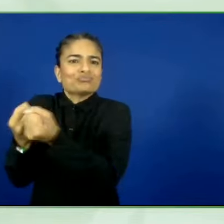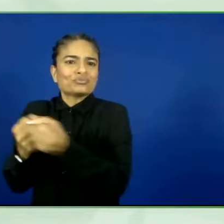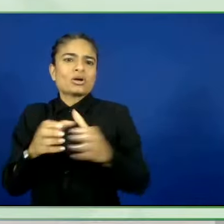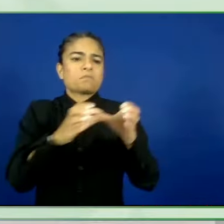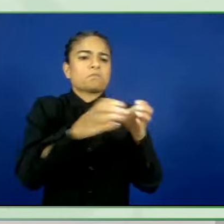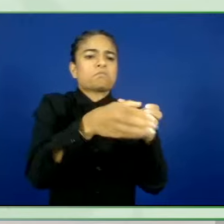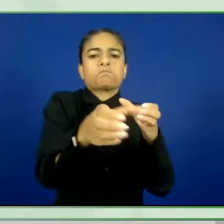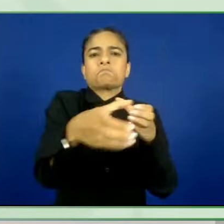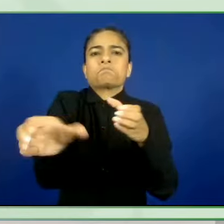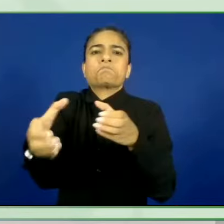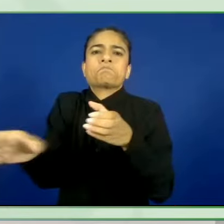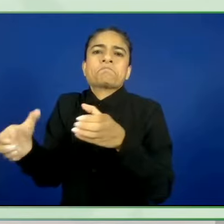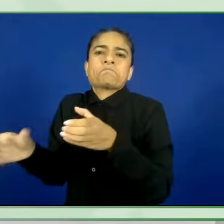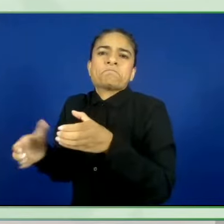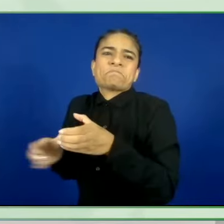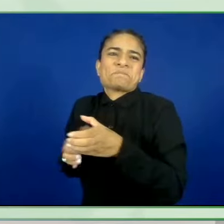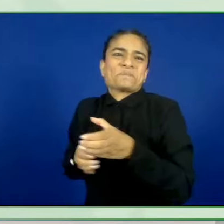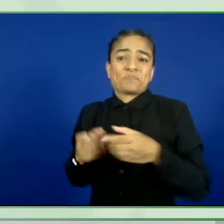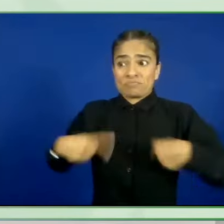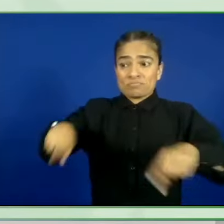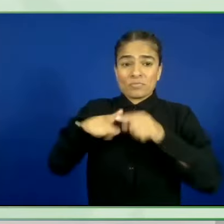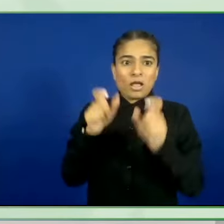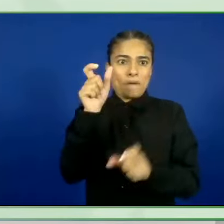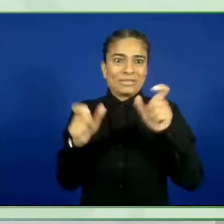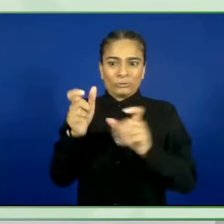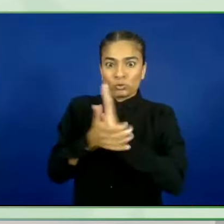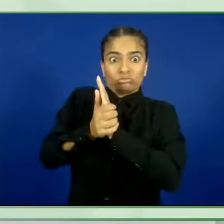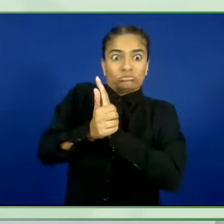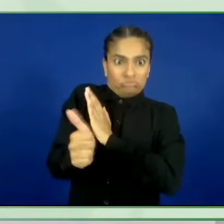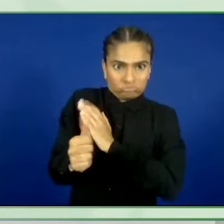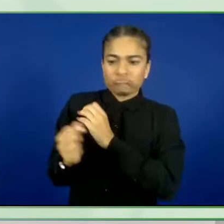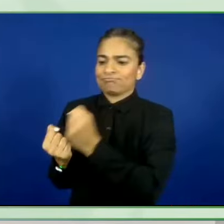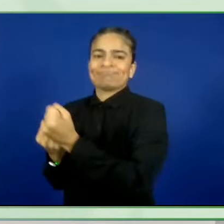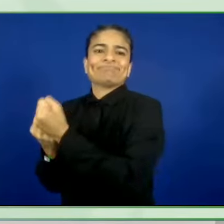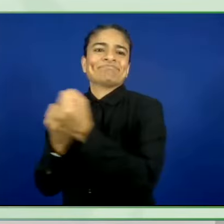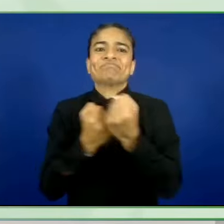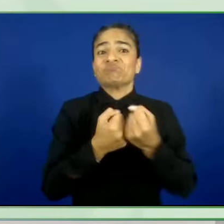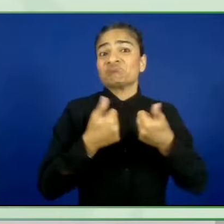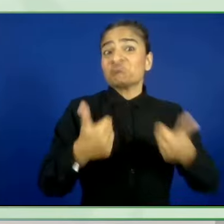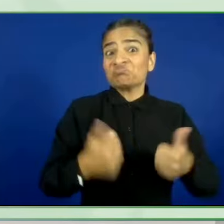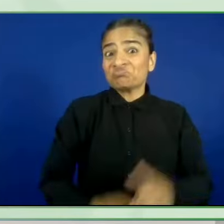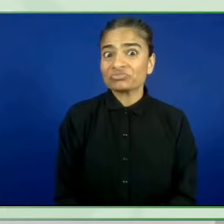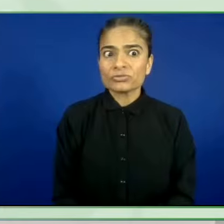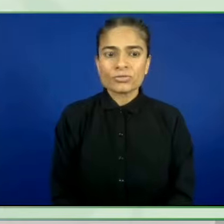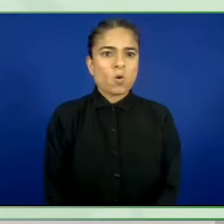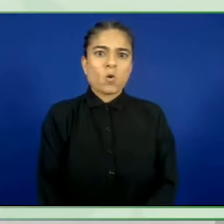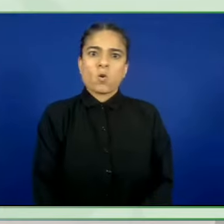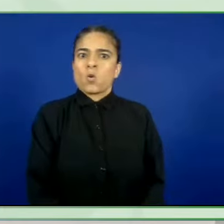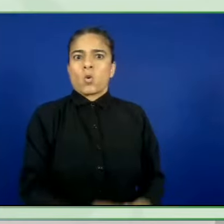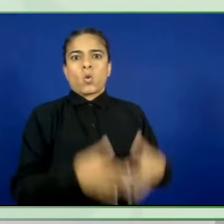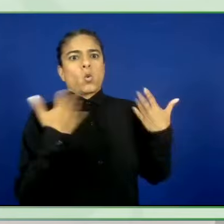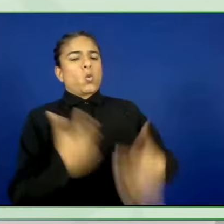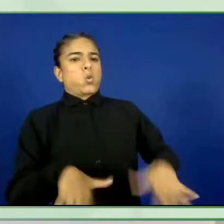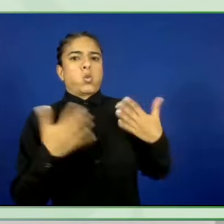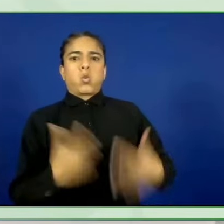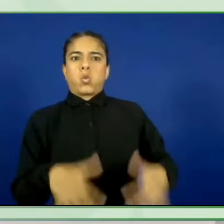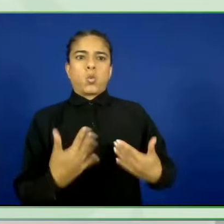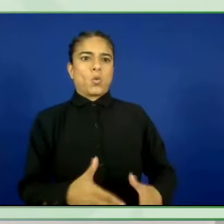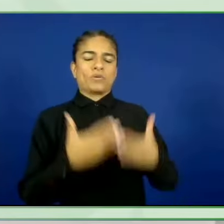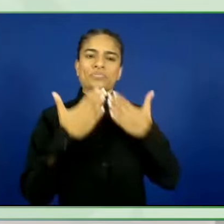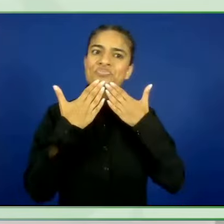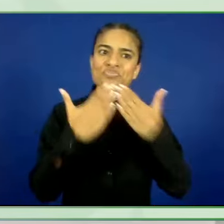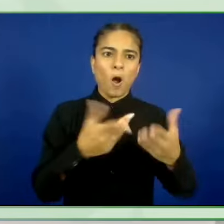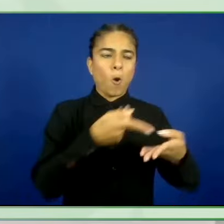Right. So it's really incredibly helpful because it introduces manageability.